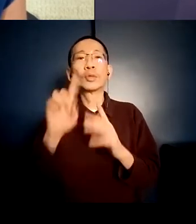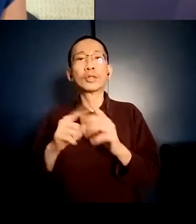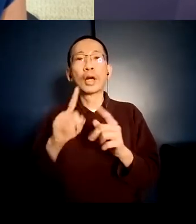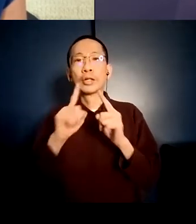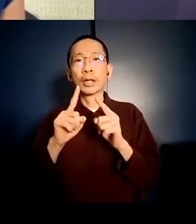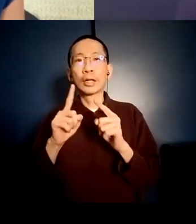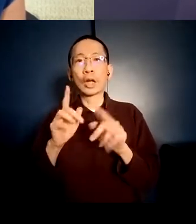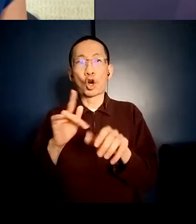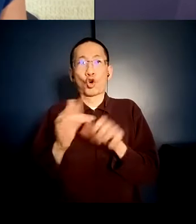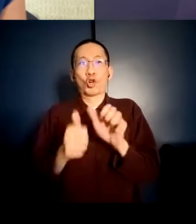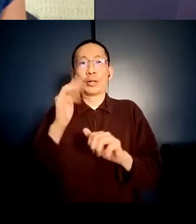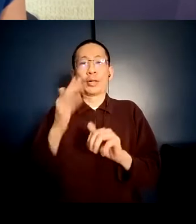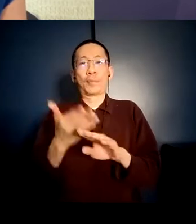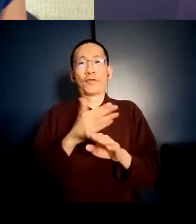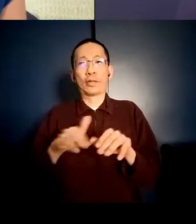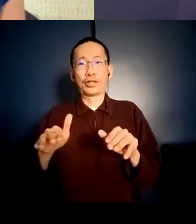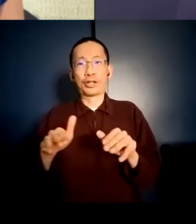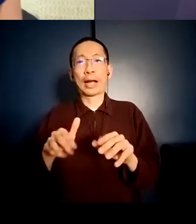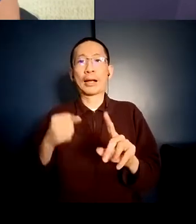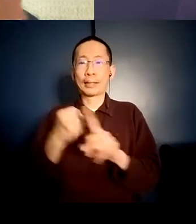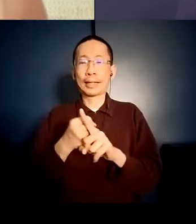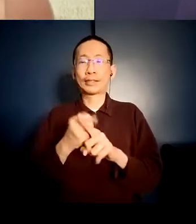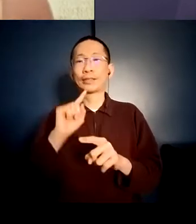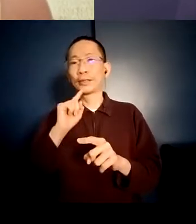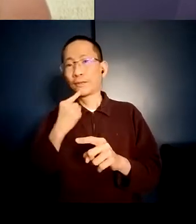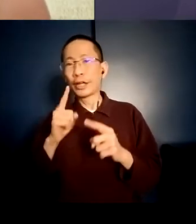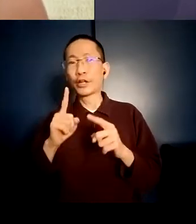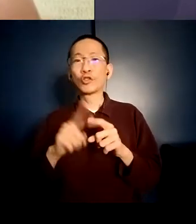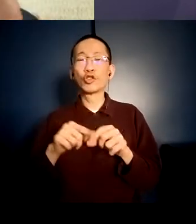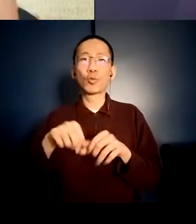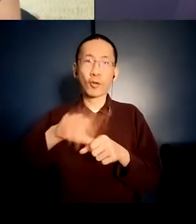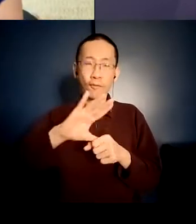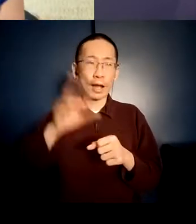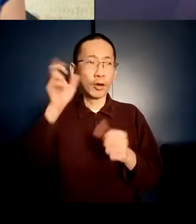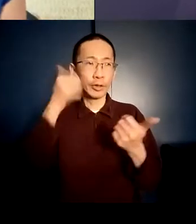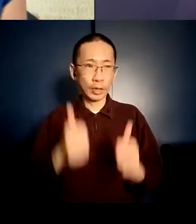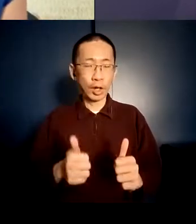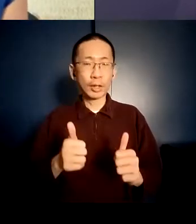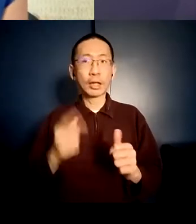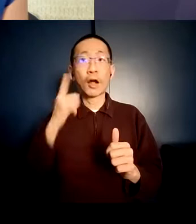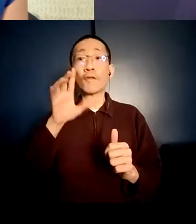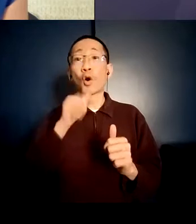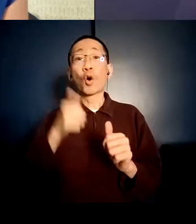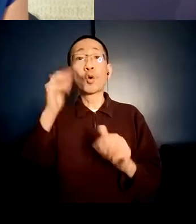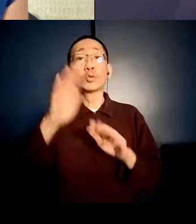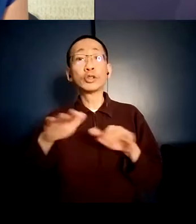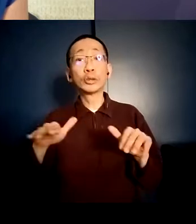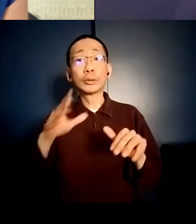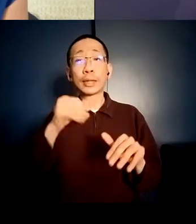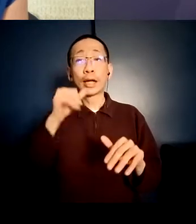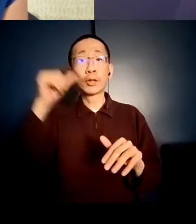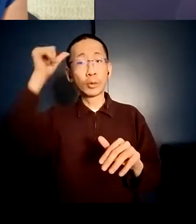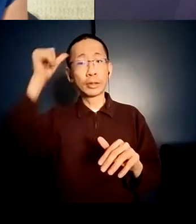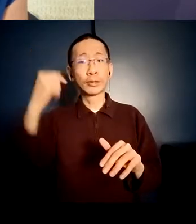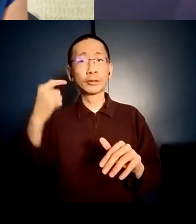little bit earlier before the child actually gets to severe to profound. For older children and adults, we